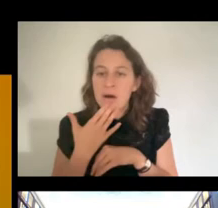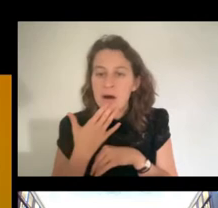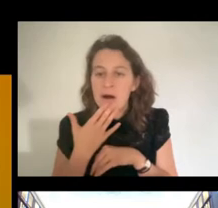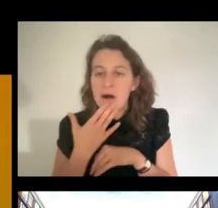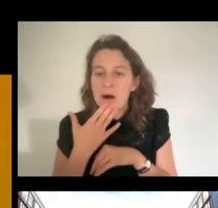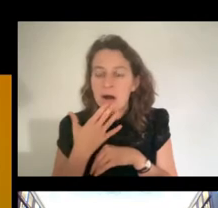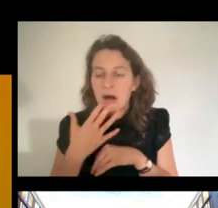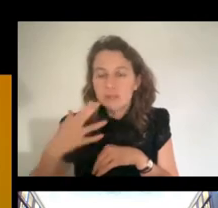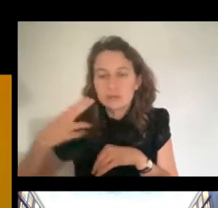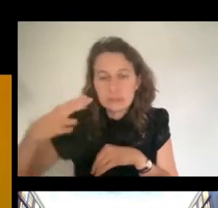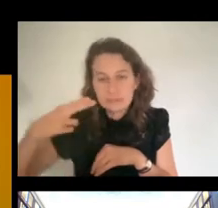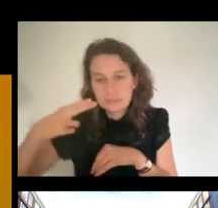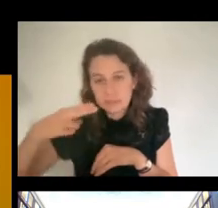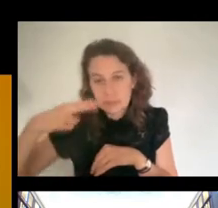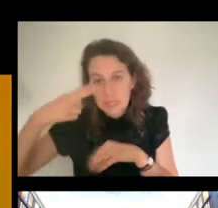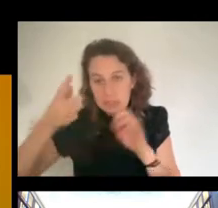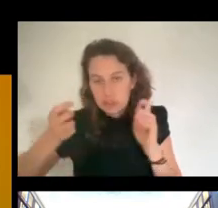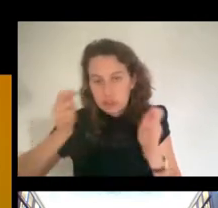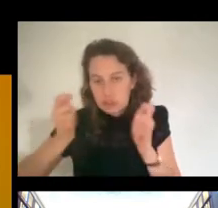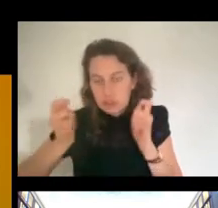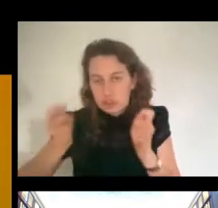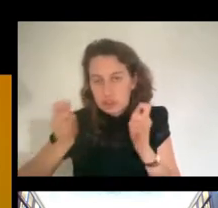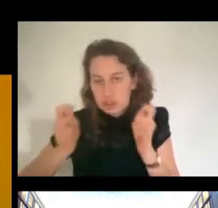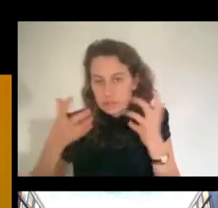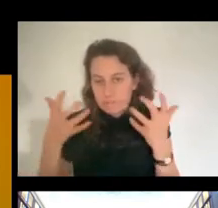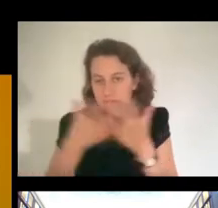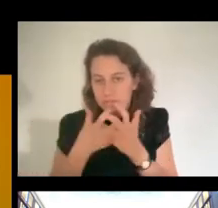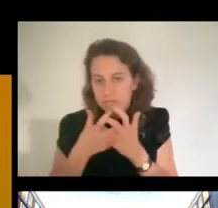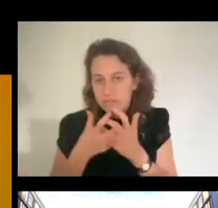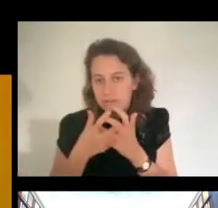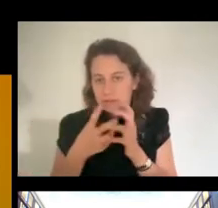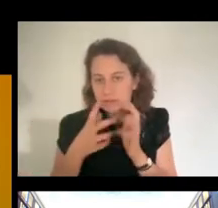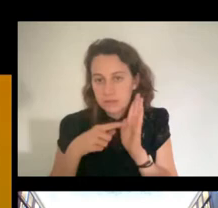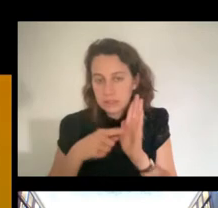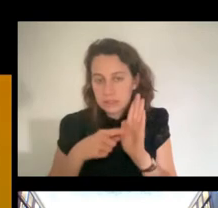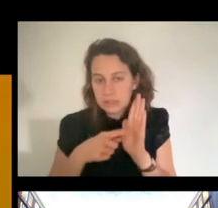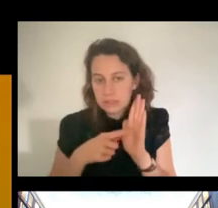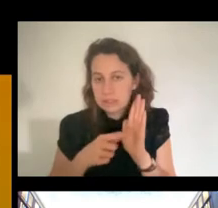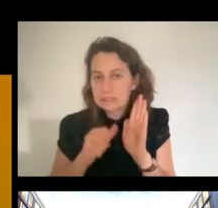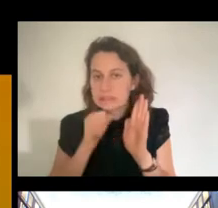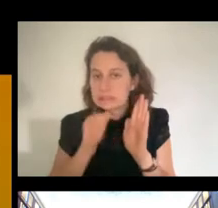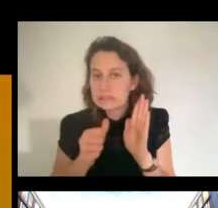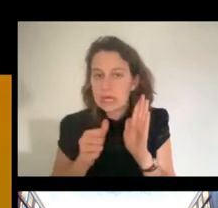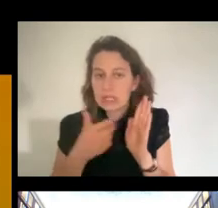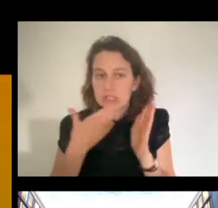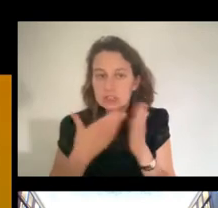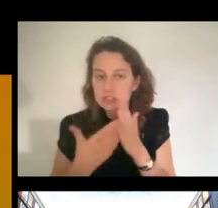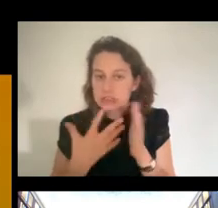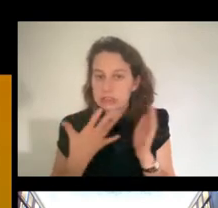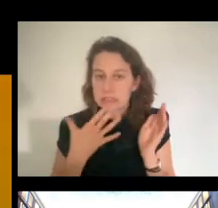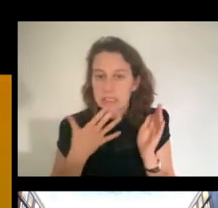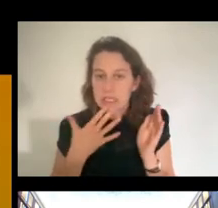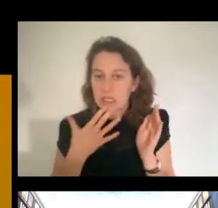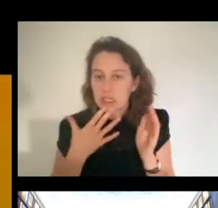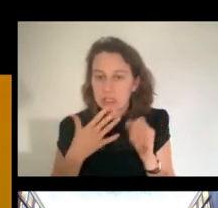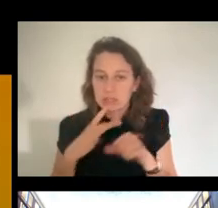not highly manipulated, but manipulated to show here some unearthly purple color that looks like it's